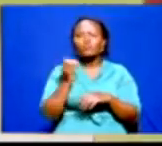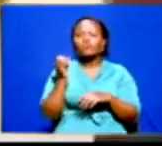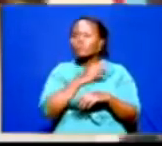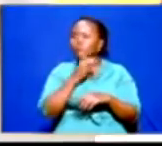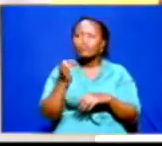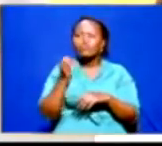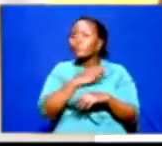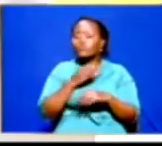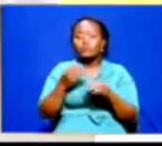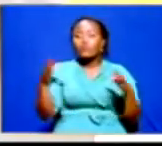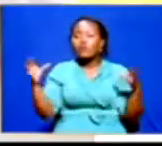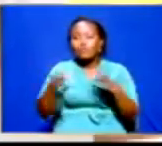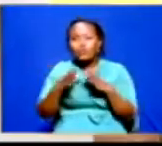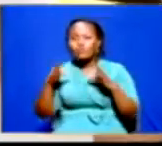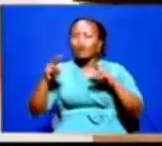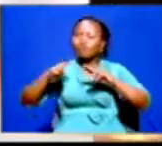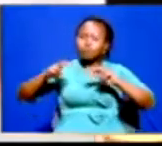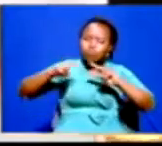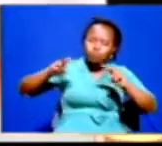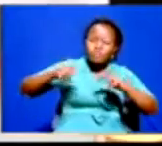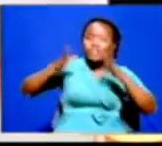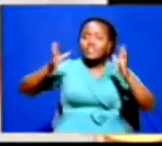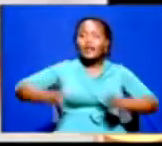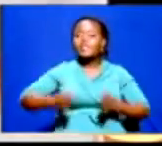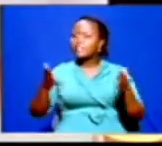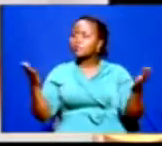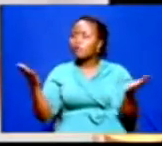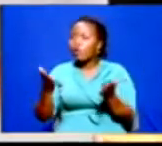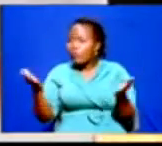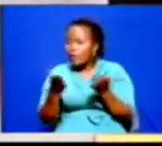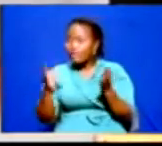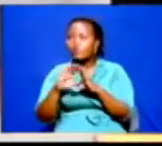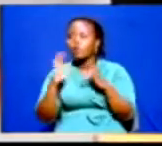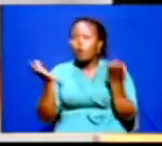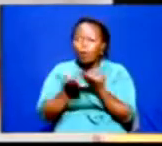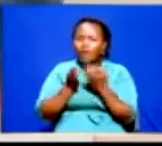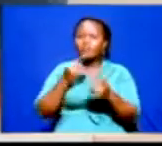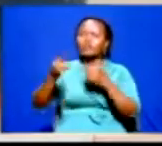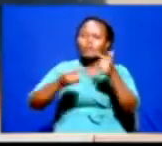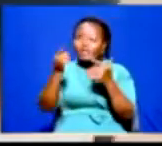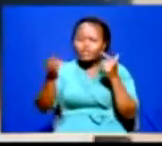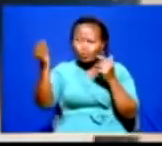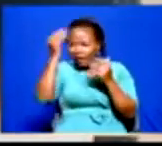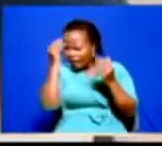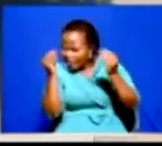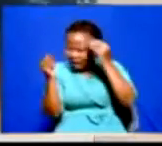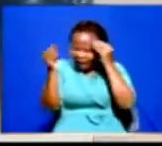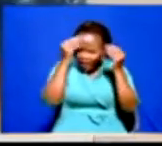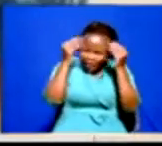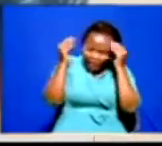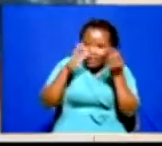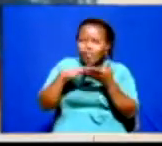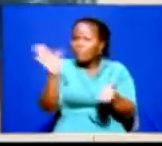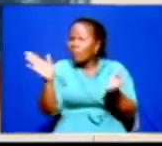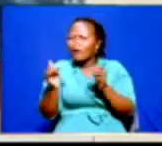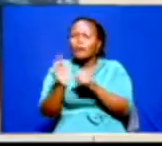innovators, where are our researchers, while the whole world is focused around researching and learning about this new pandemic. Sort of, you know, as a country, we feel like we have